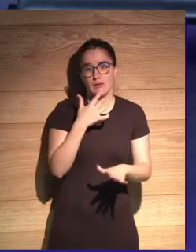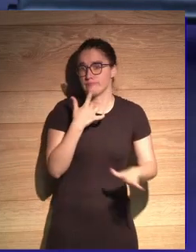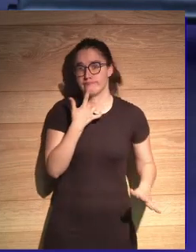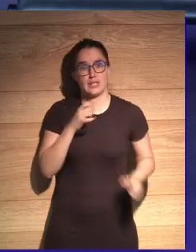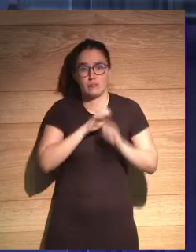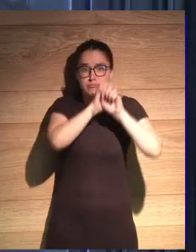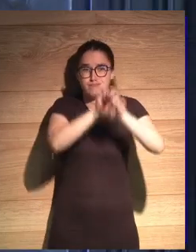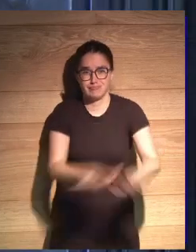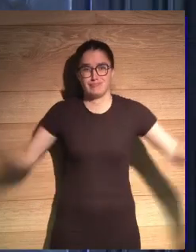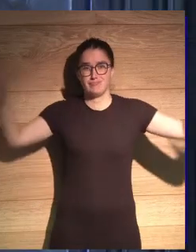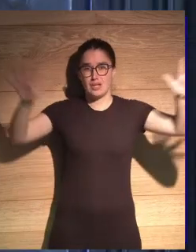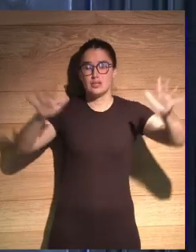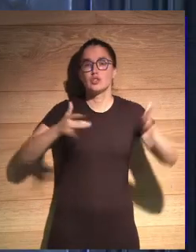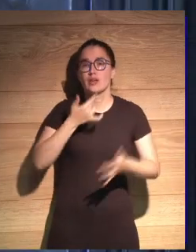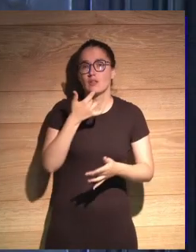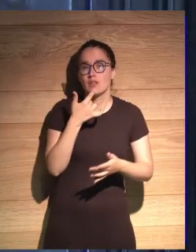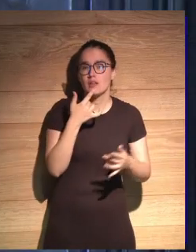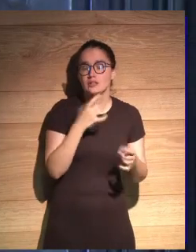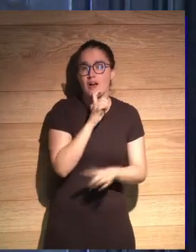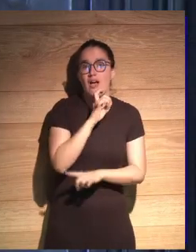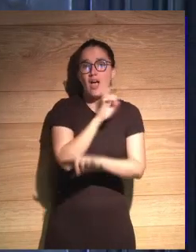emotions, but this doesn't mean that they are a plague.